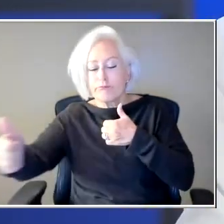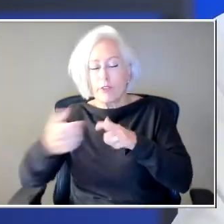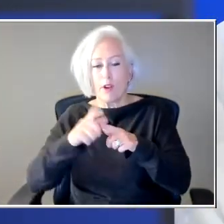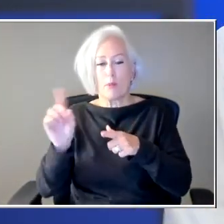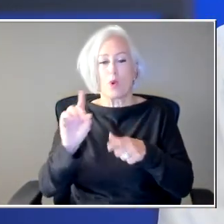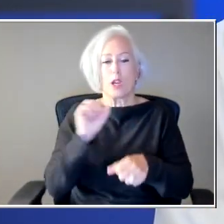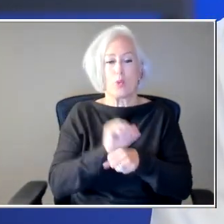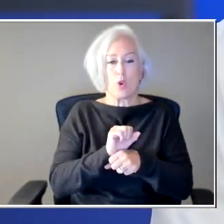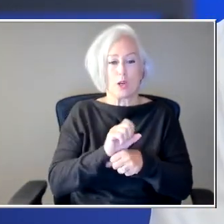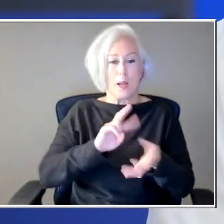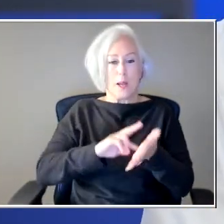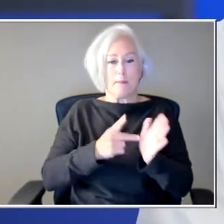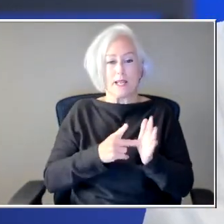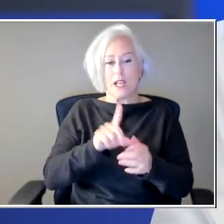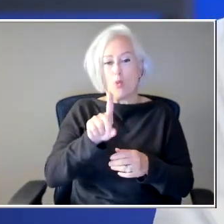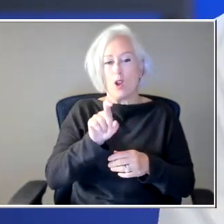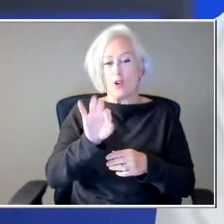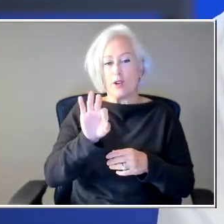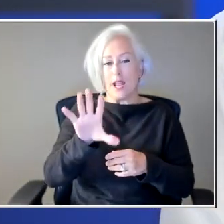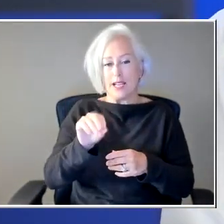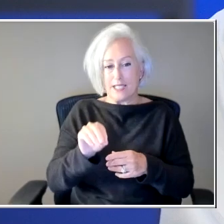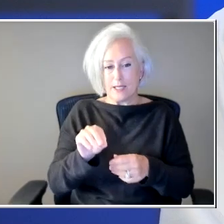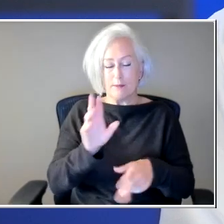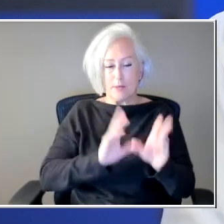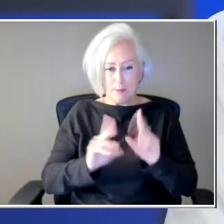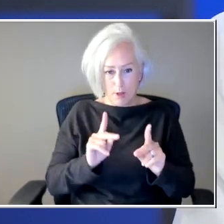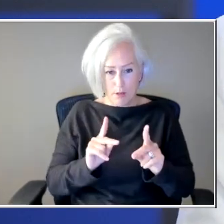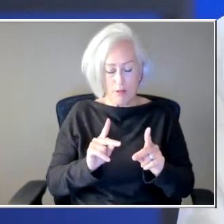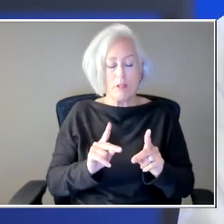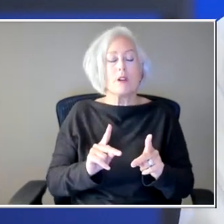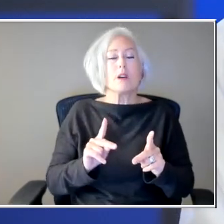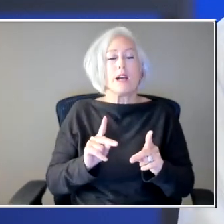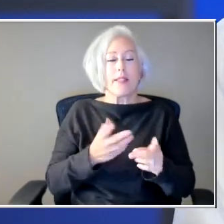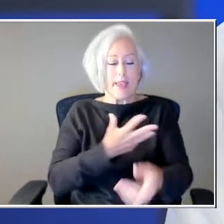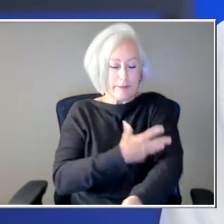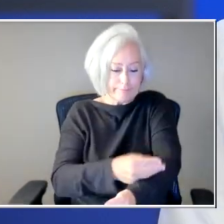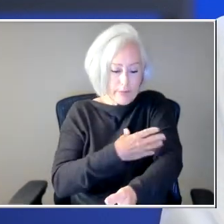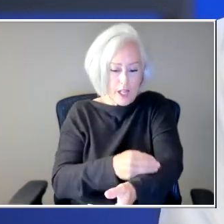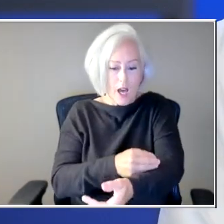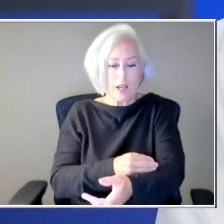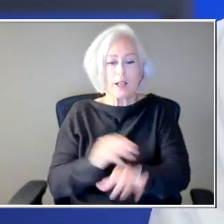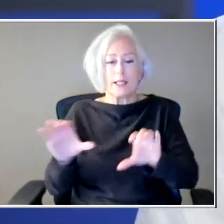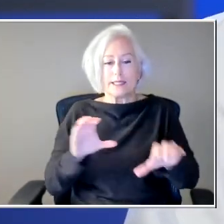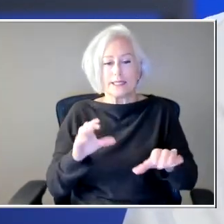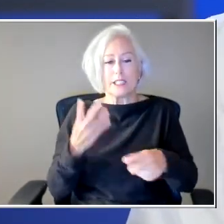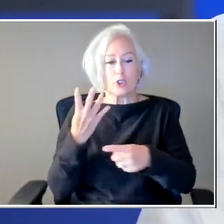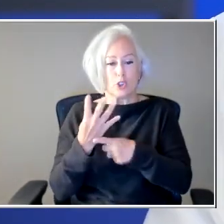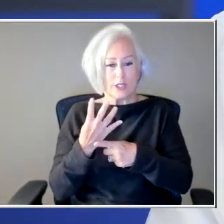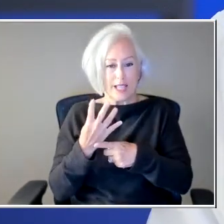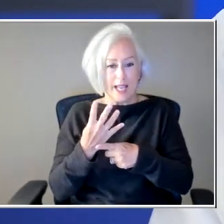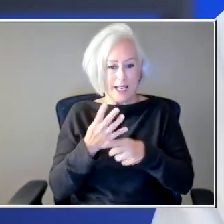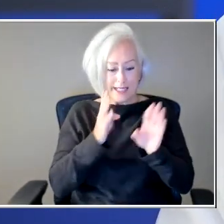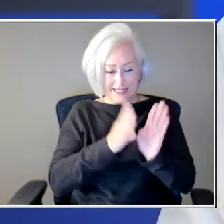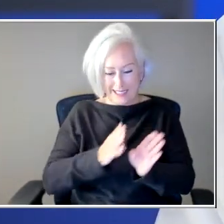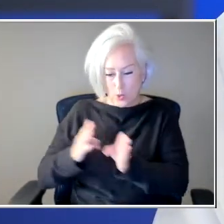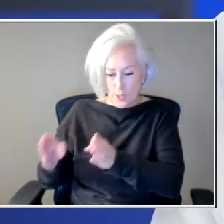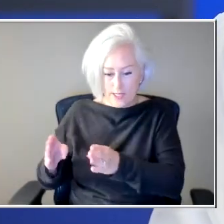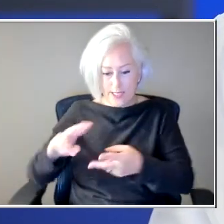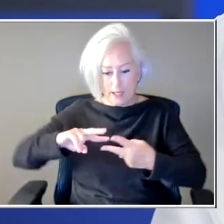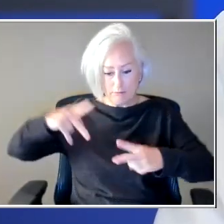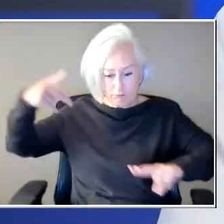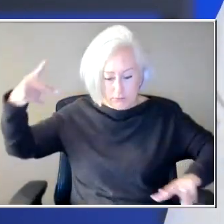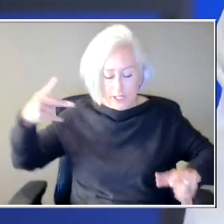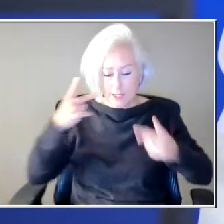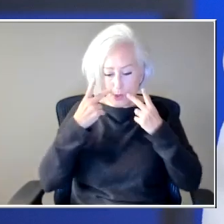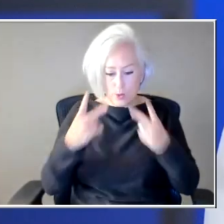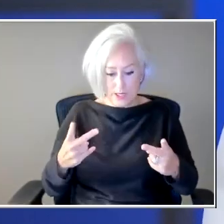their blood, and they started doing sequencing, and which was very primitive at the time, and discovered that there was an area of the genome which was